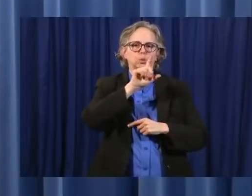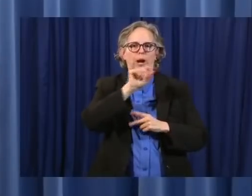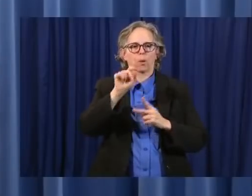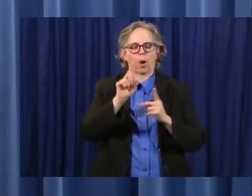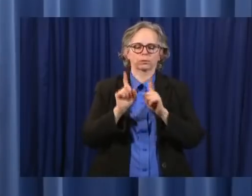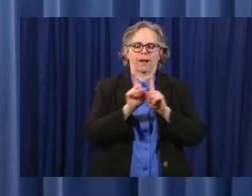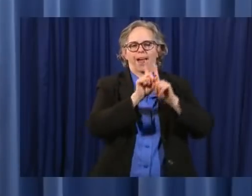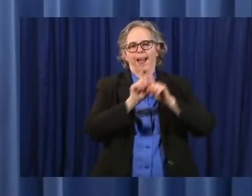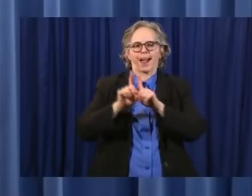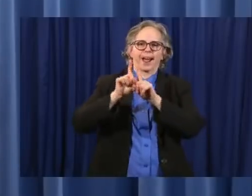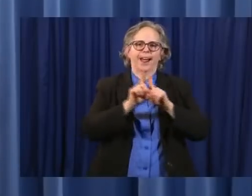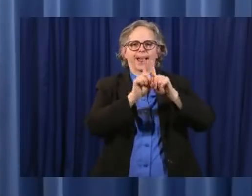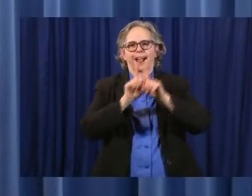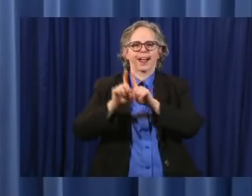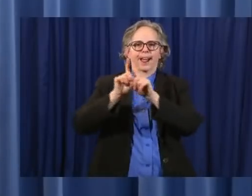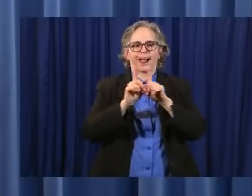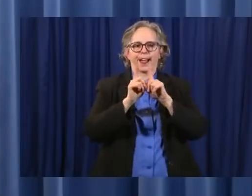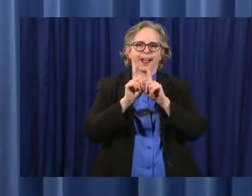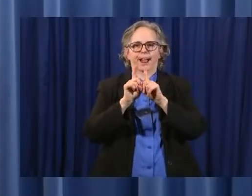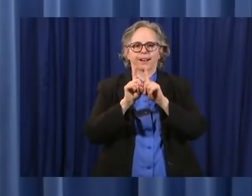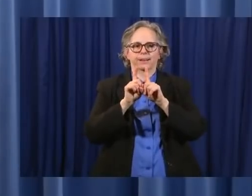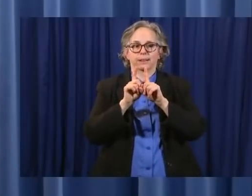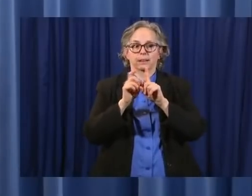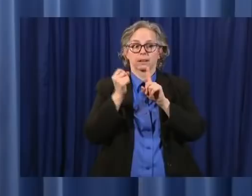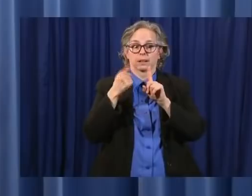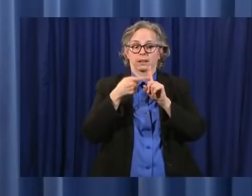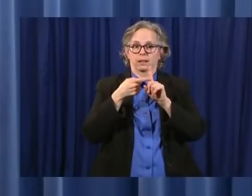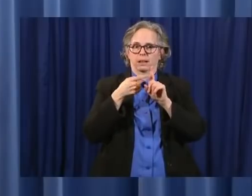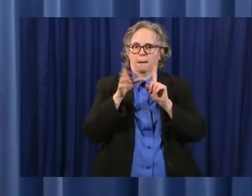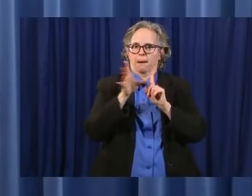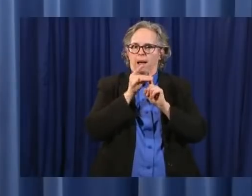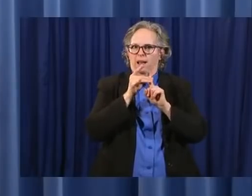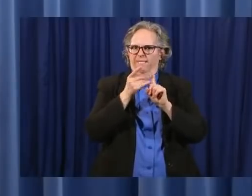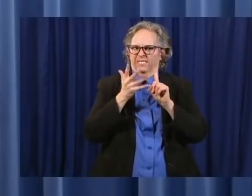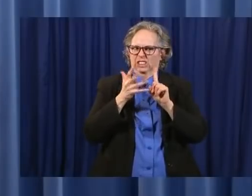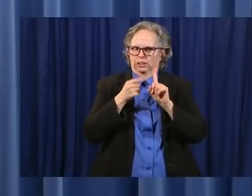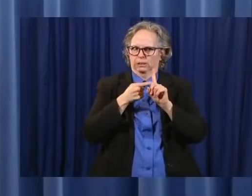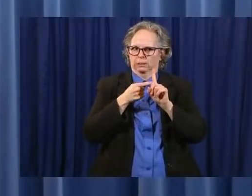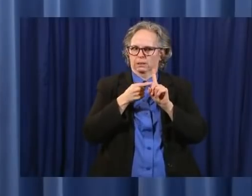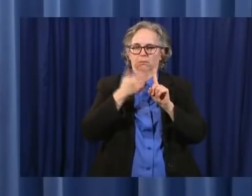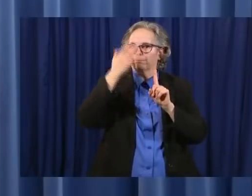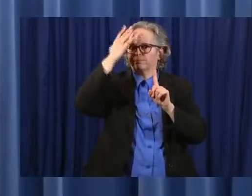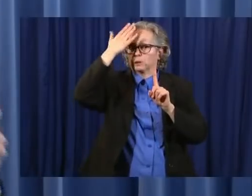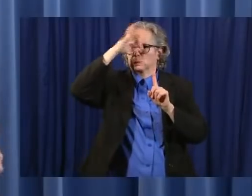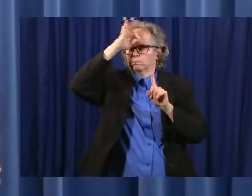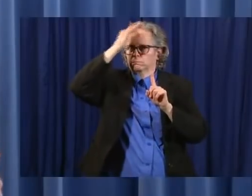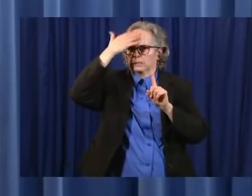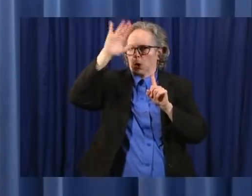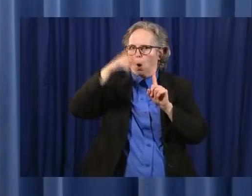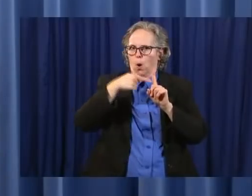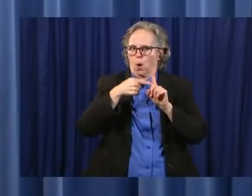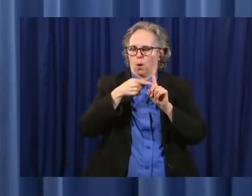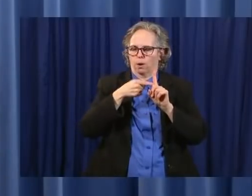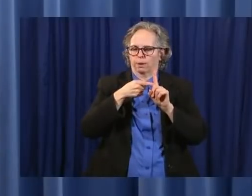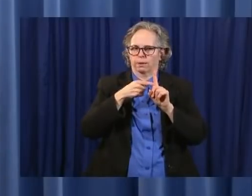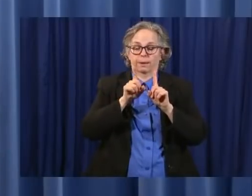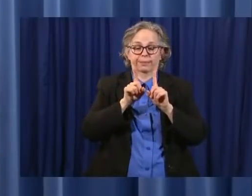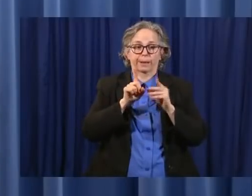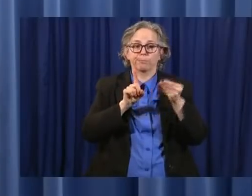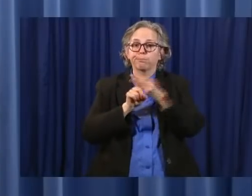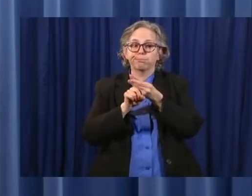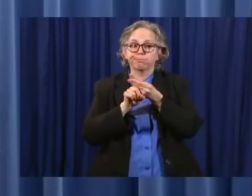close, and one is carrying the COVID virus, doesn't know it, transmits it to the